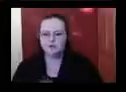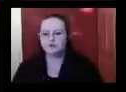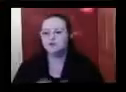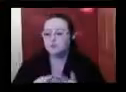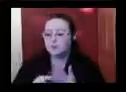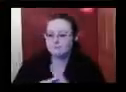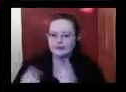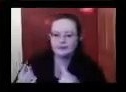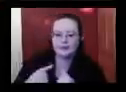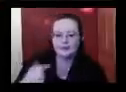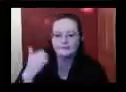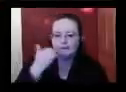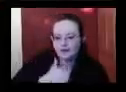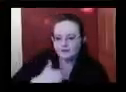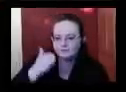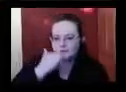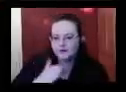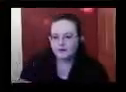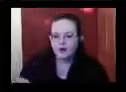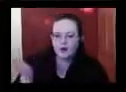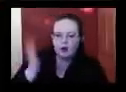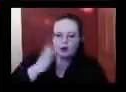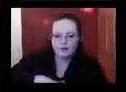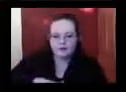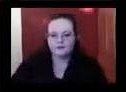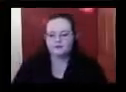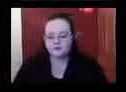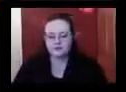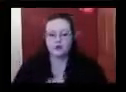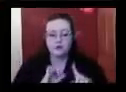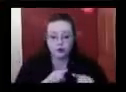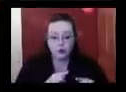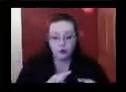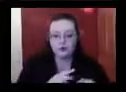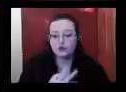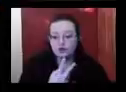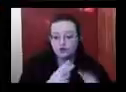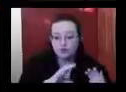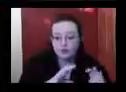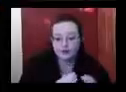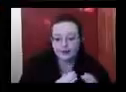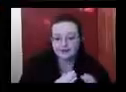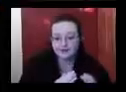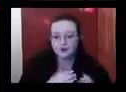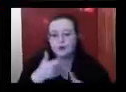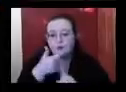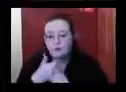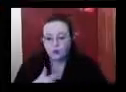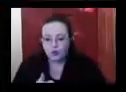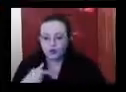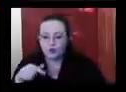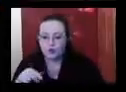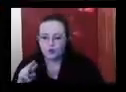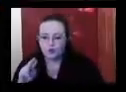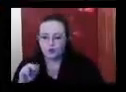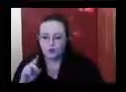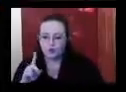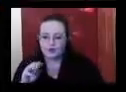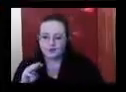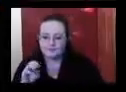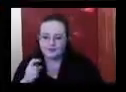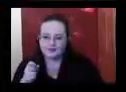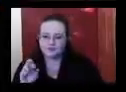day. So students will go to 2 classes per quadmester.